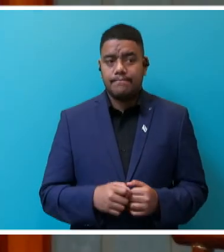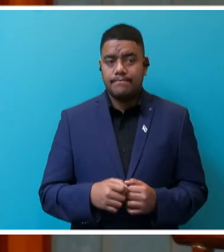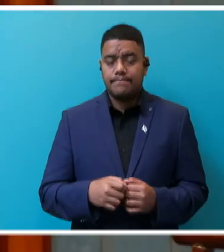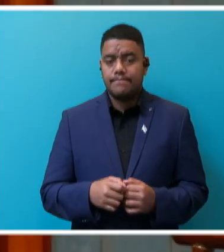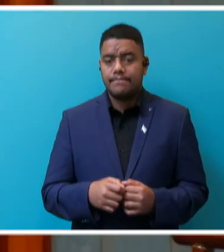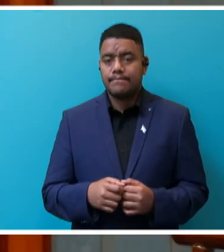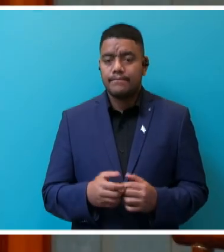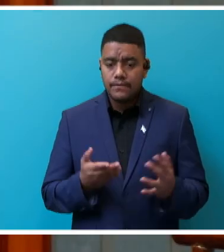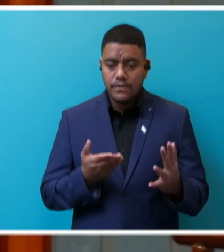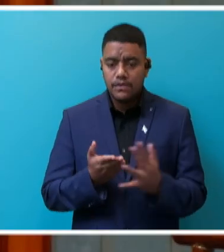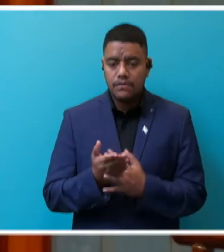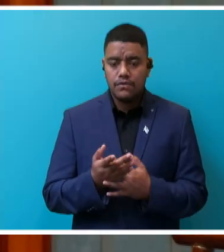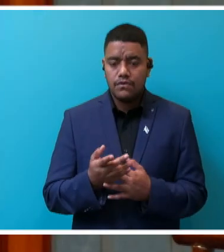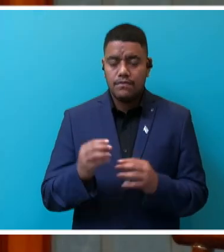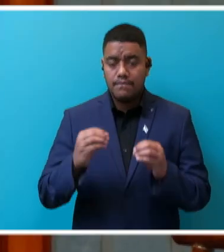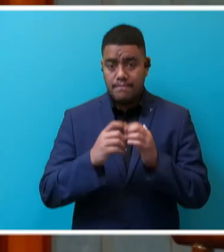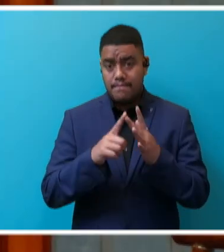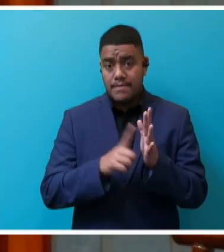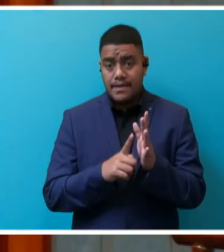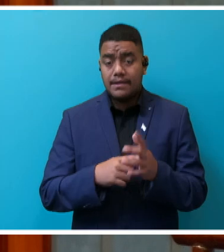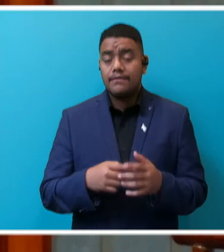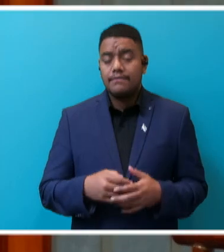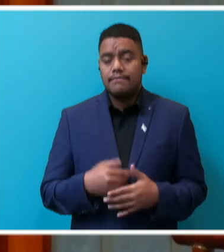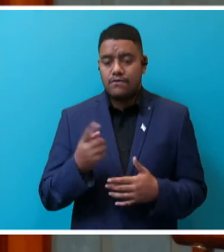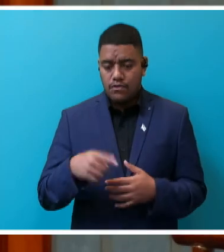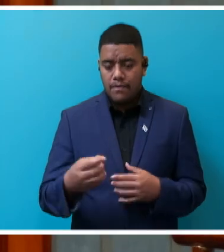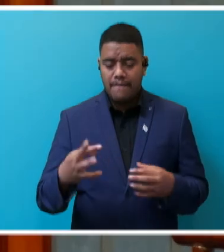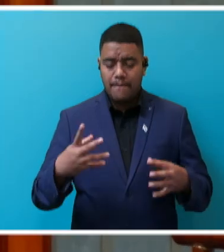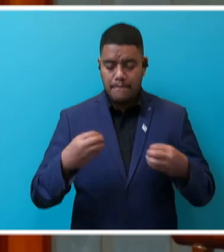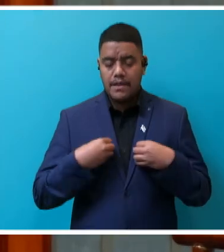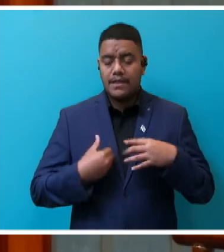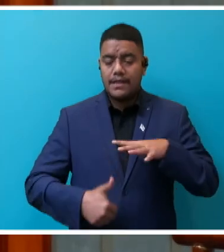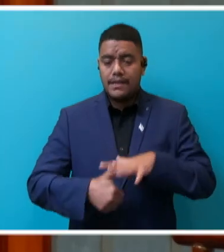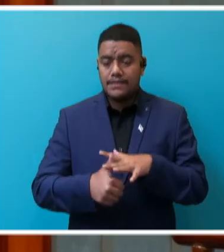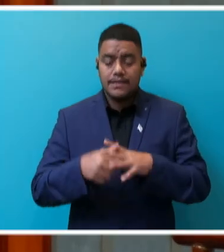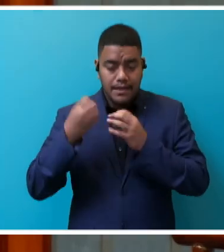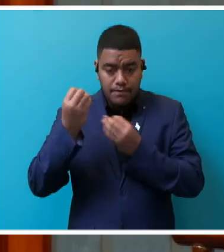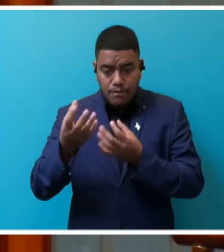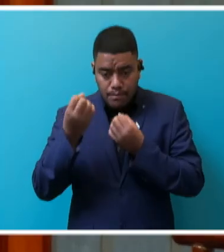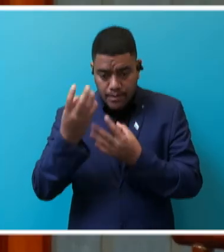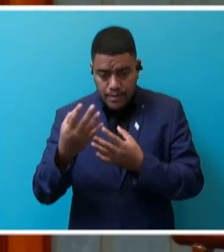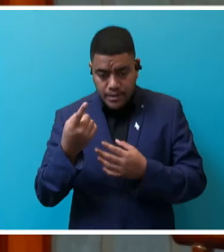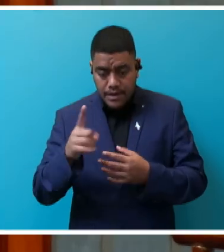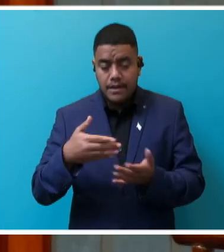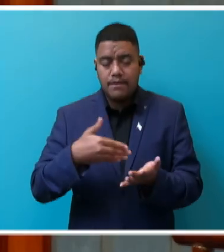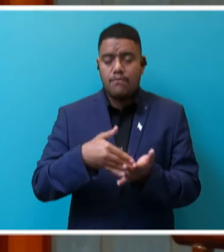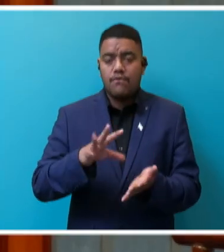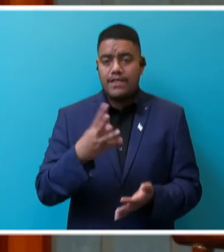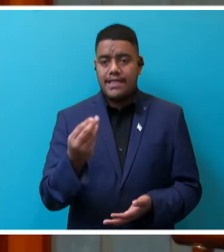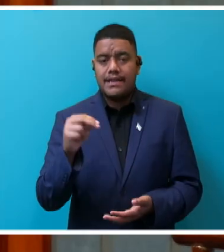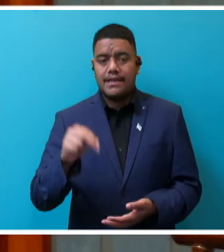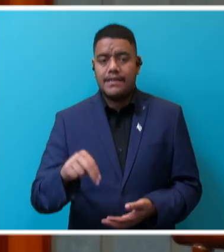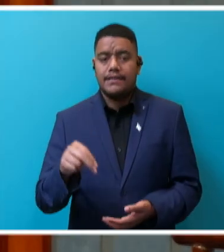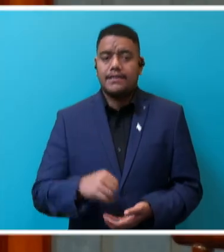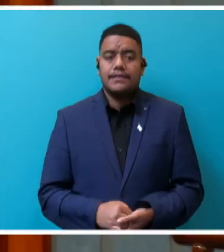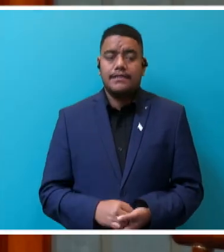cutting through bureaucratic delays and making it easier for business to access the information and approvals they need. A key part